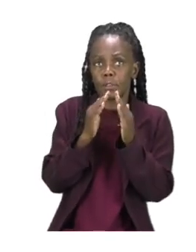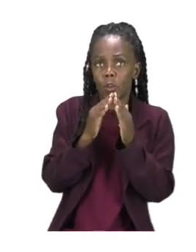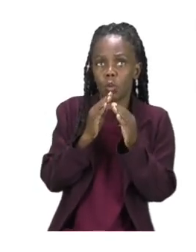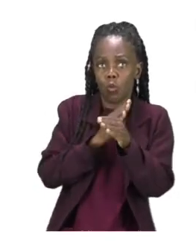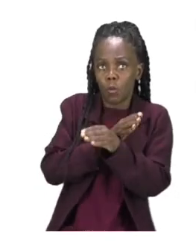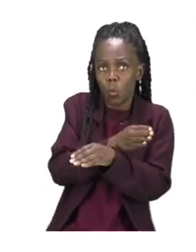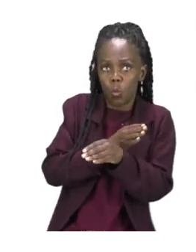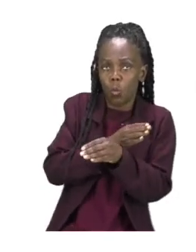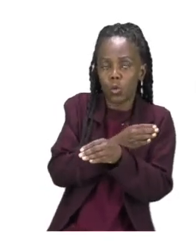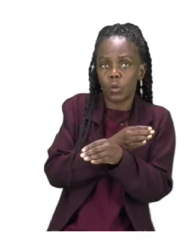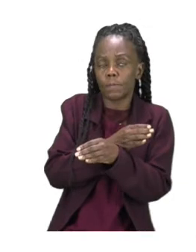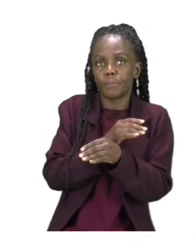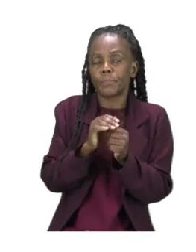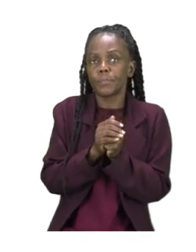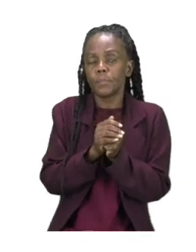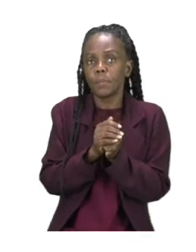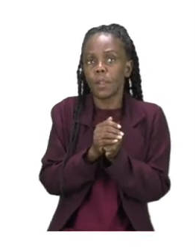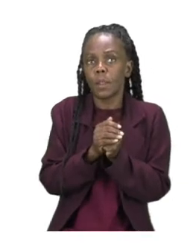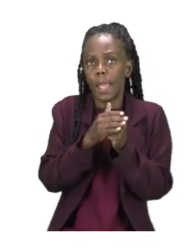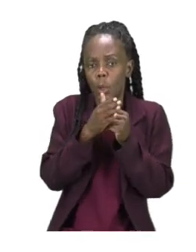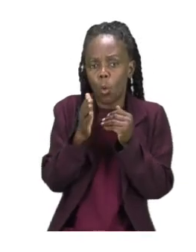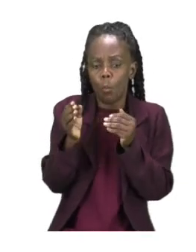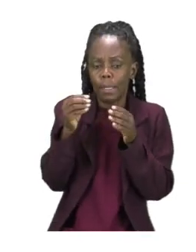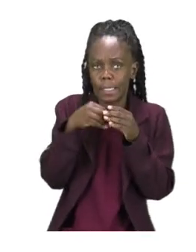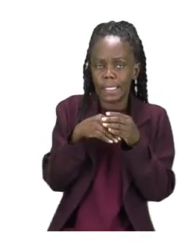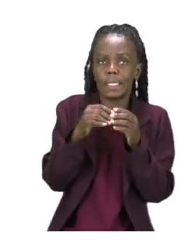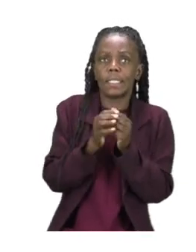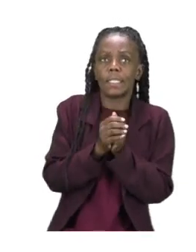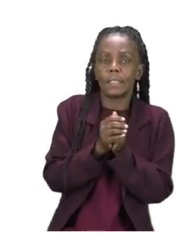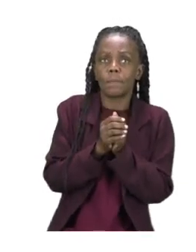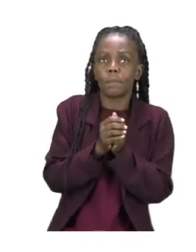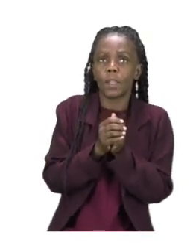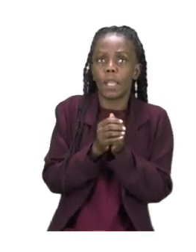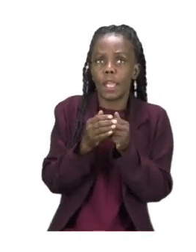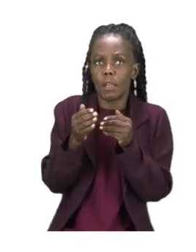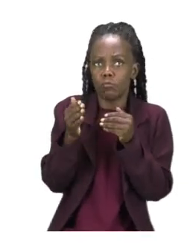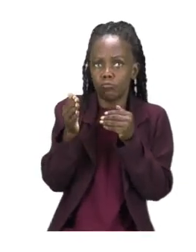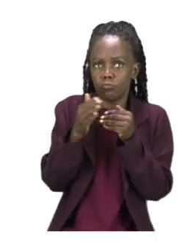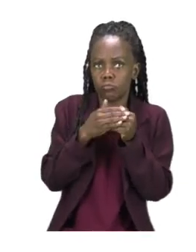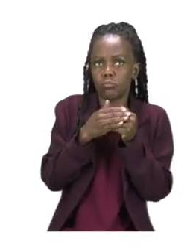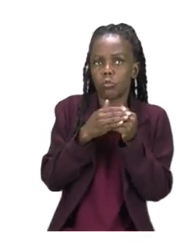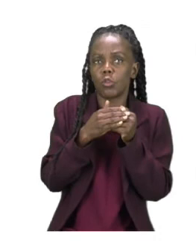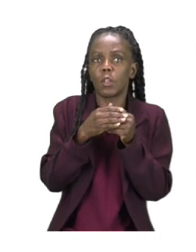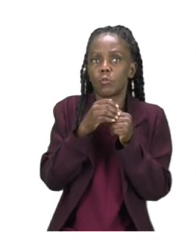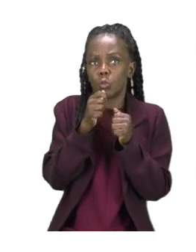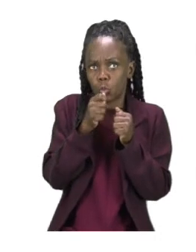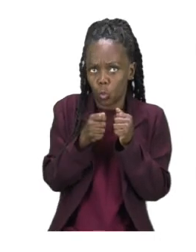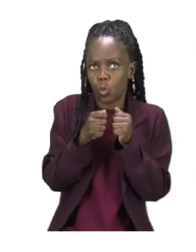wolf following his poor brother. They both got into the house of wood and closed the